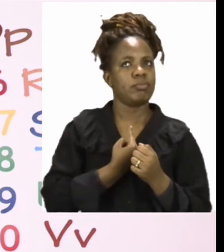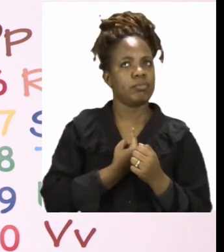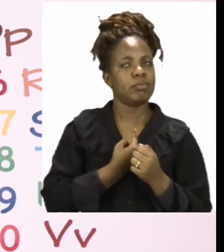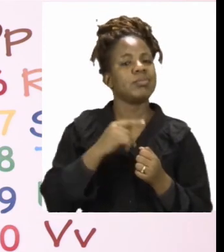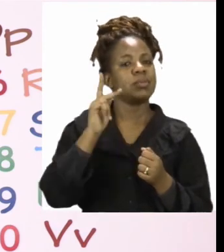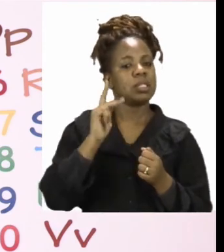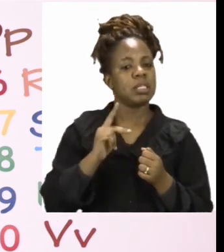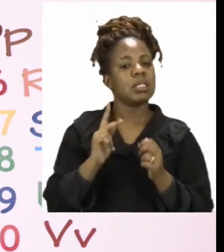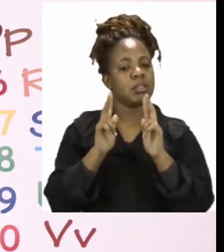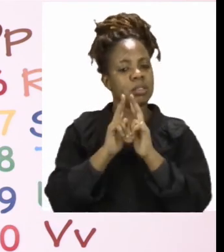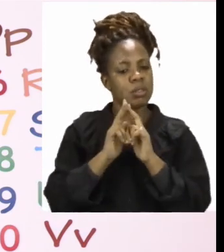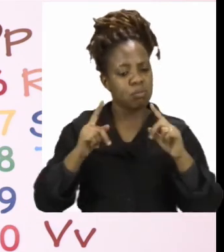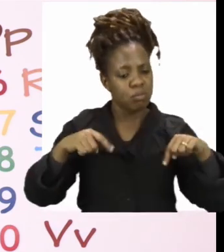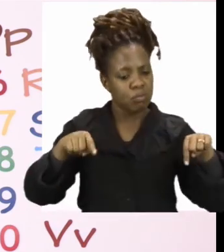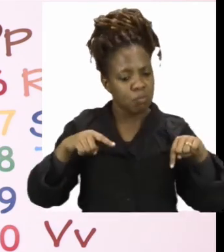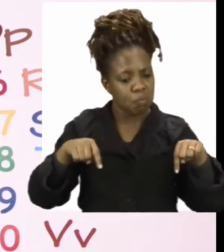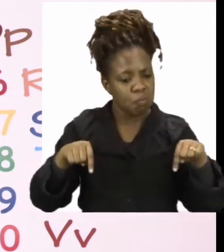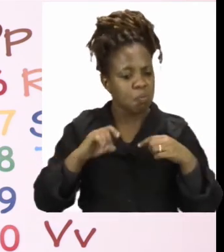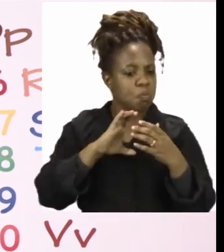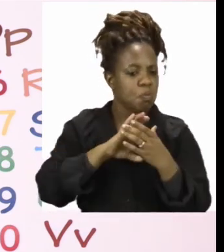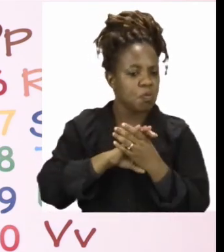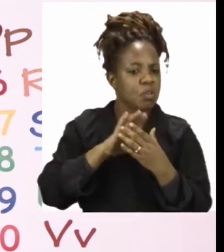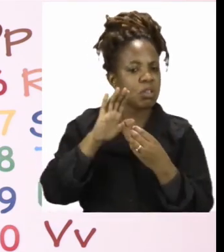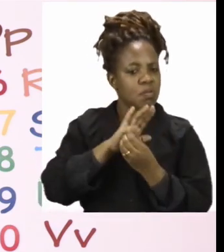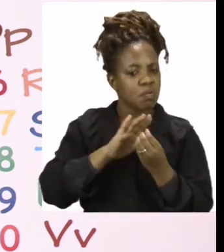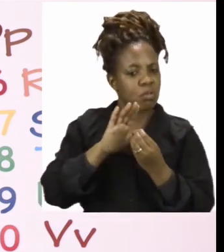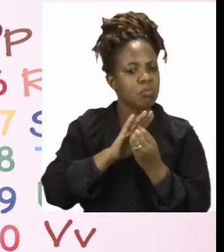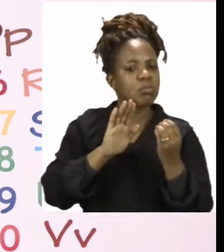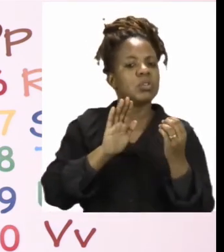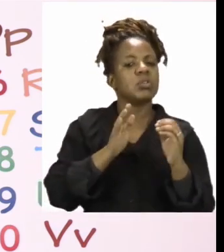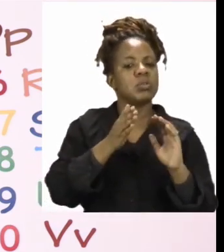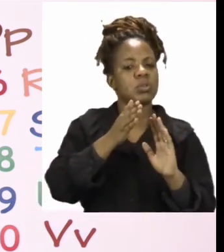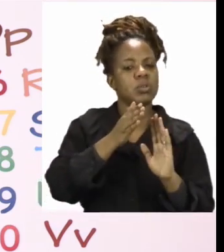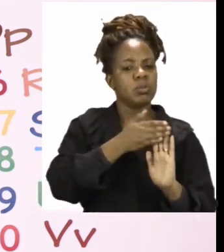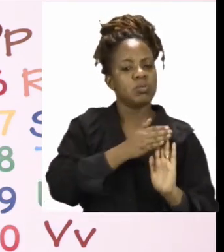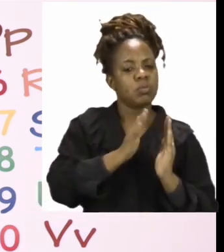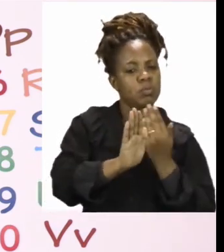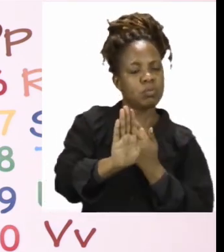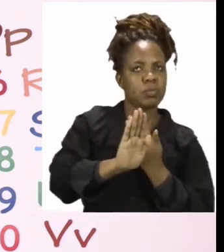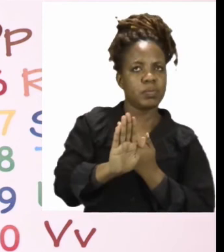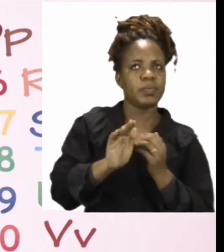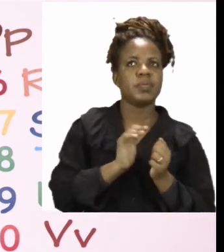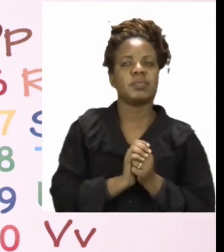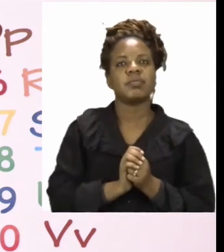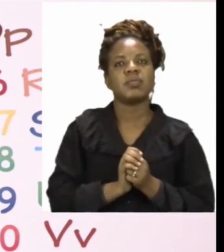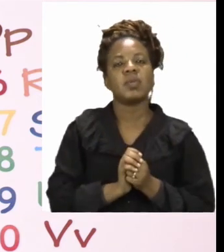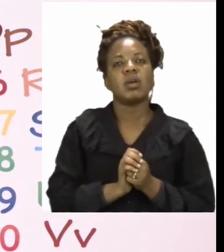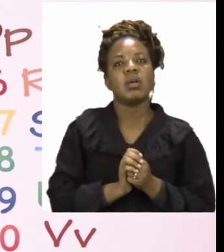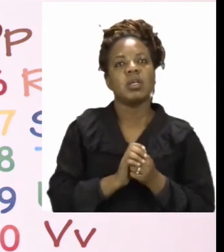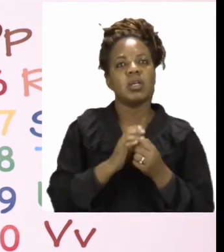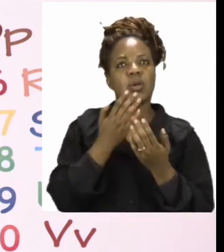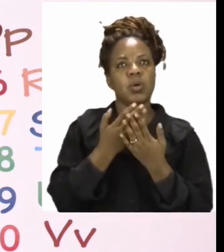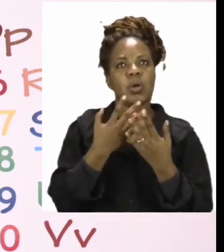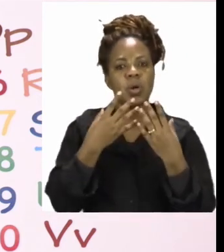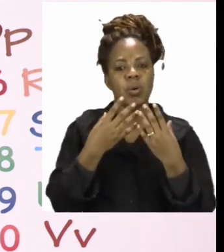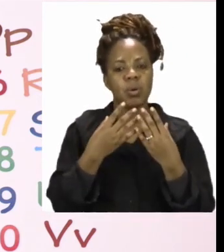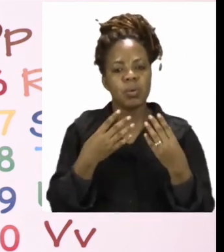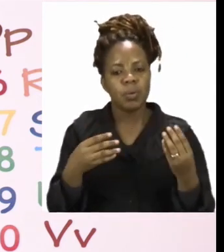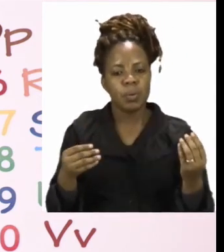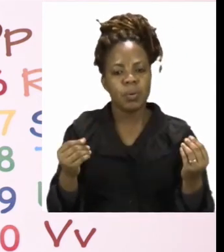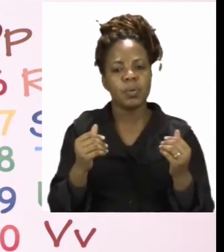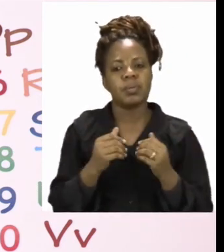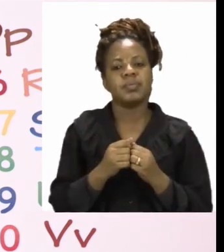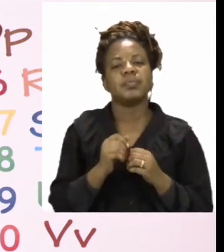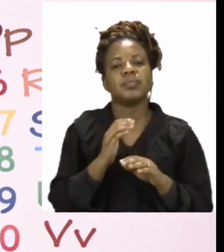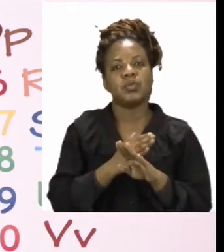that you sanitize as regular as possible. Make sure your hands are dry before you touch anything else. I wonder